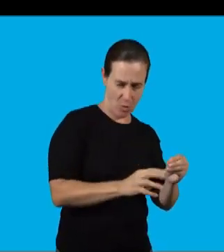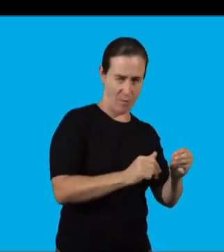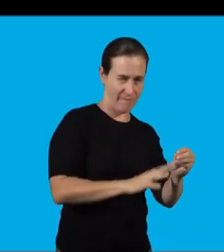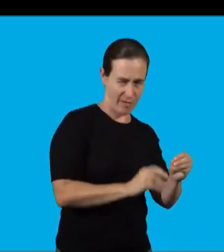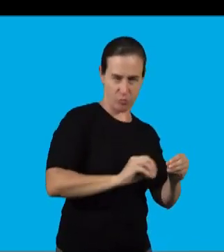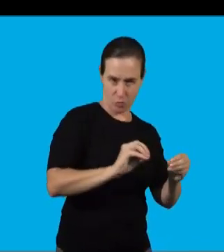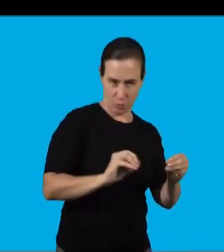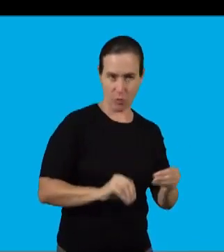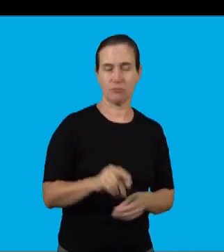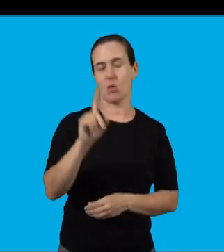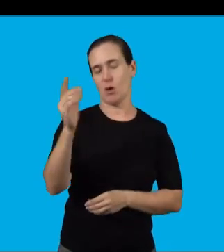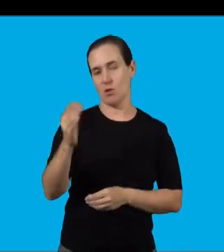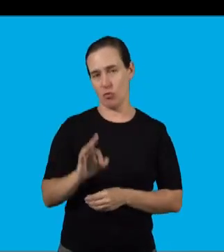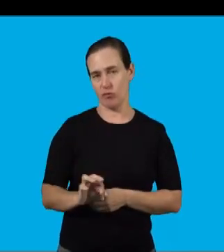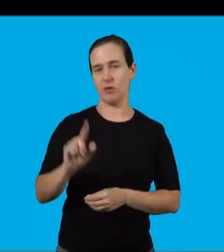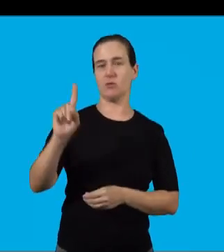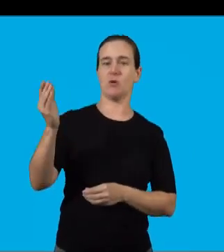3, 1 over 4,